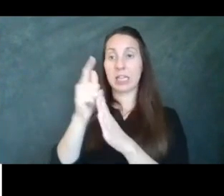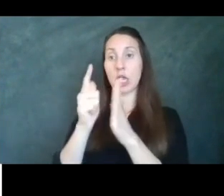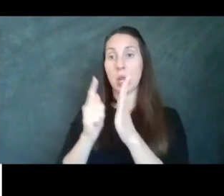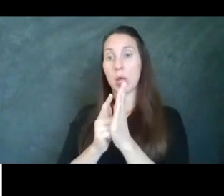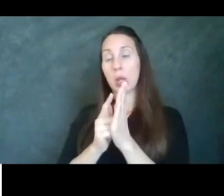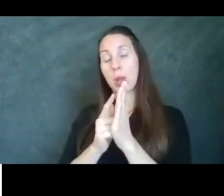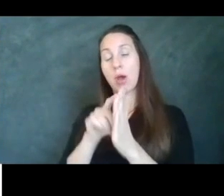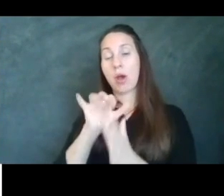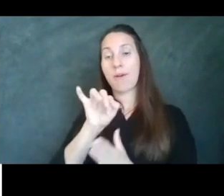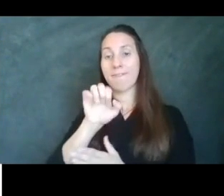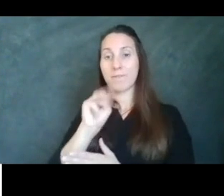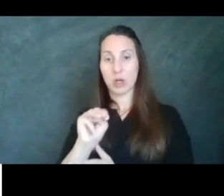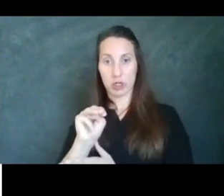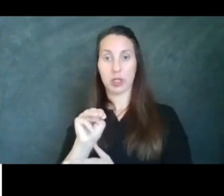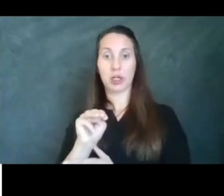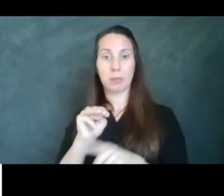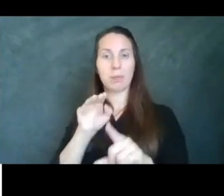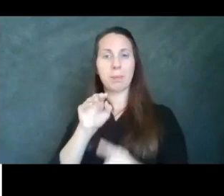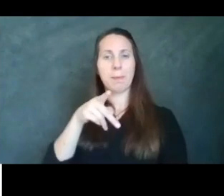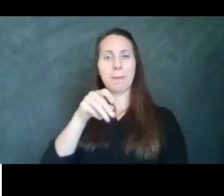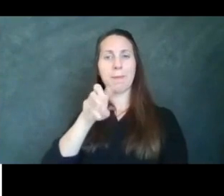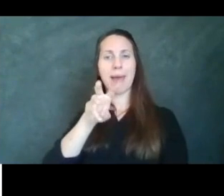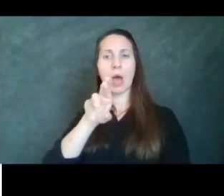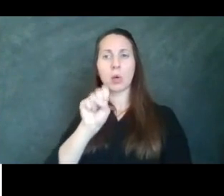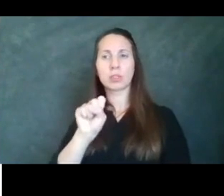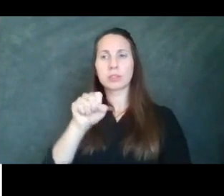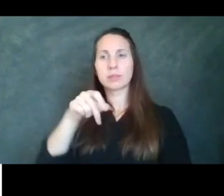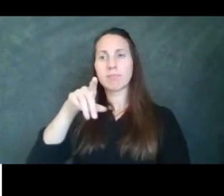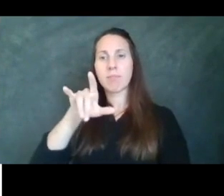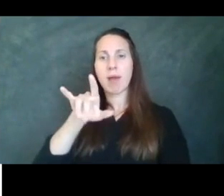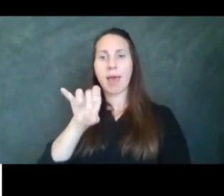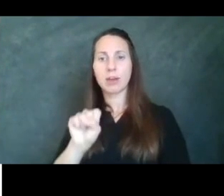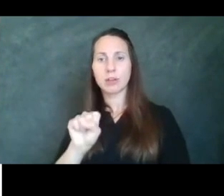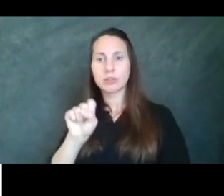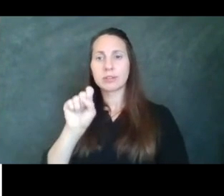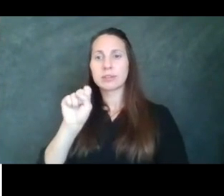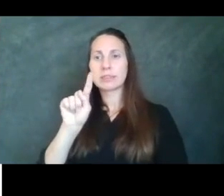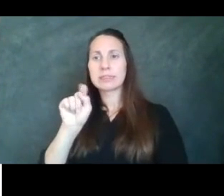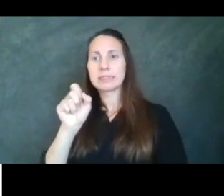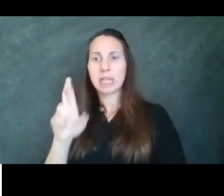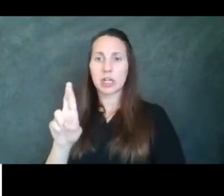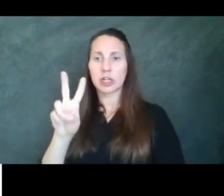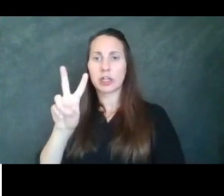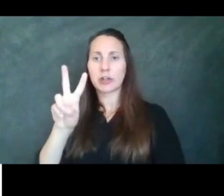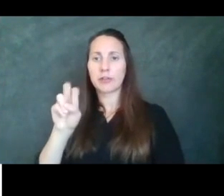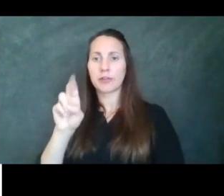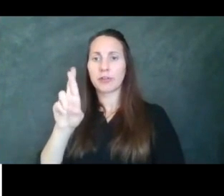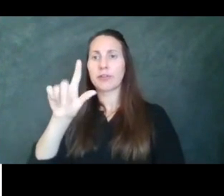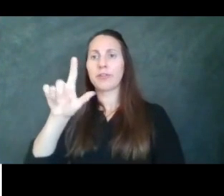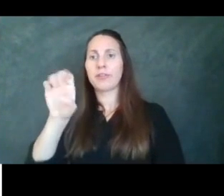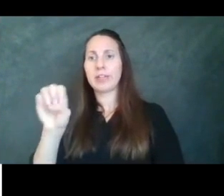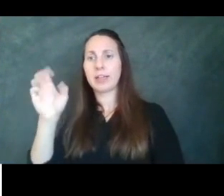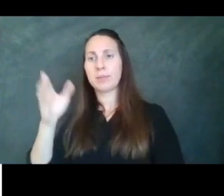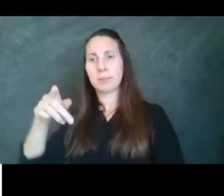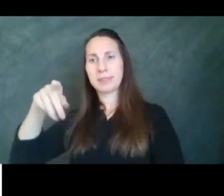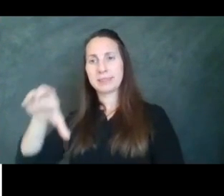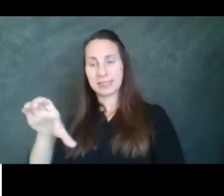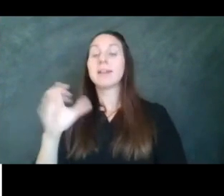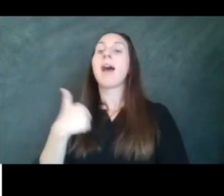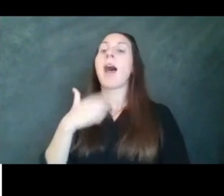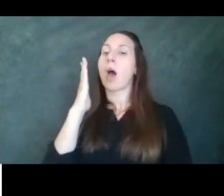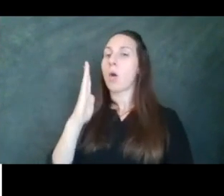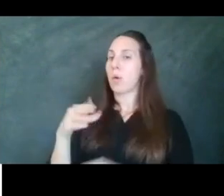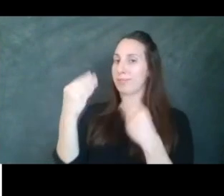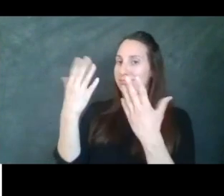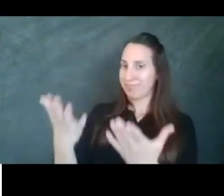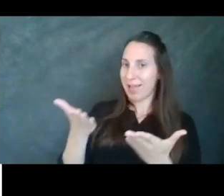Piles, Sutter, and Verville, PC. I will leave Bobby to tell you anything else about himself that